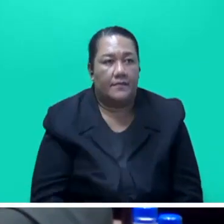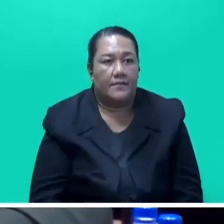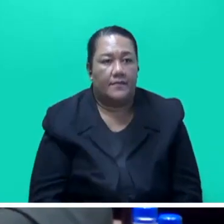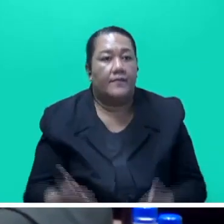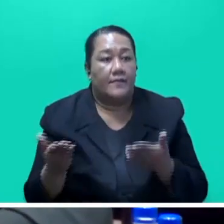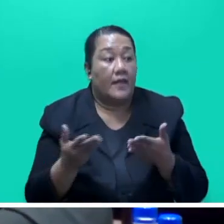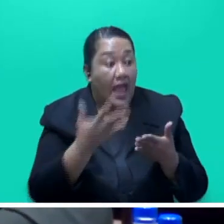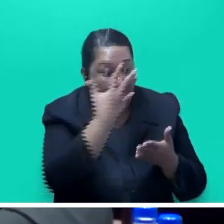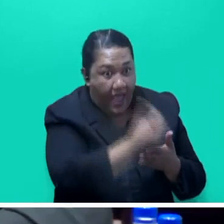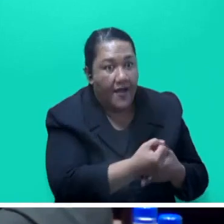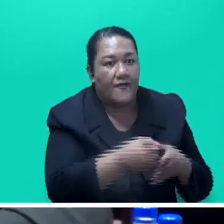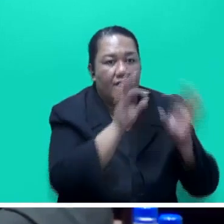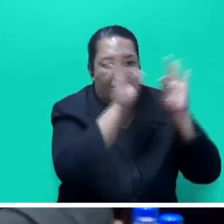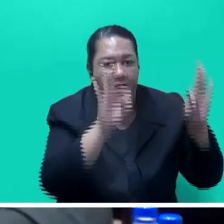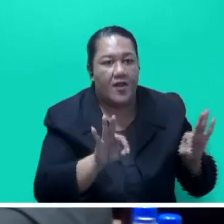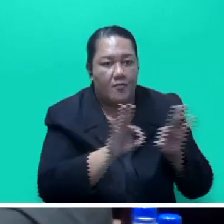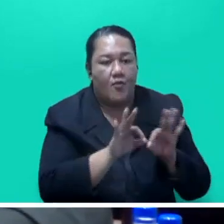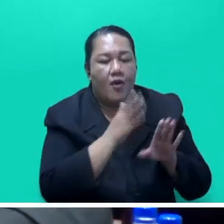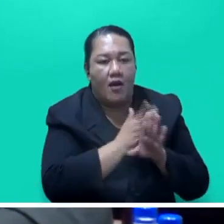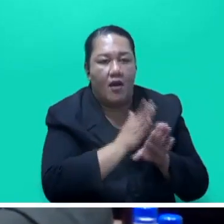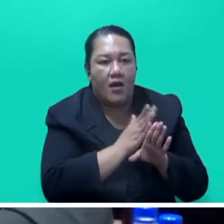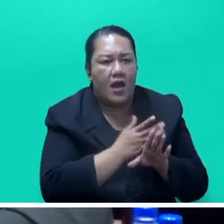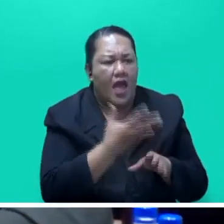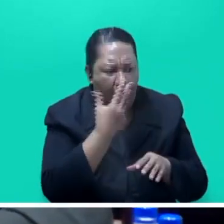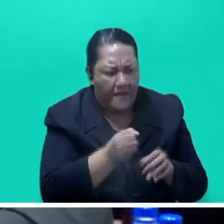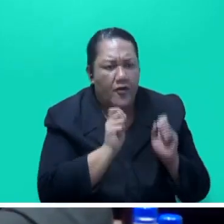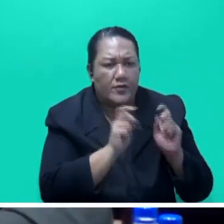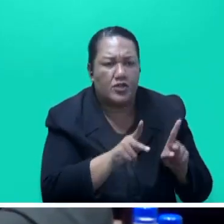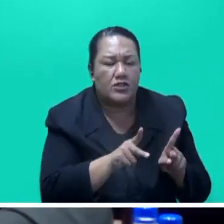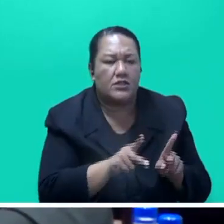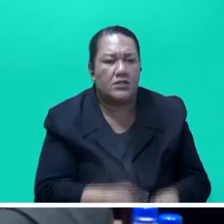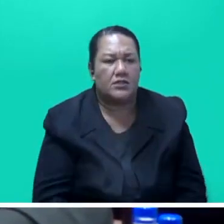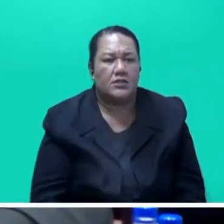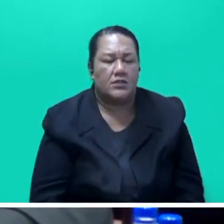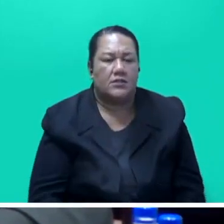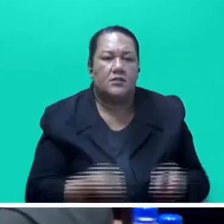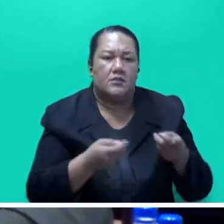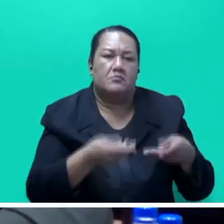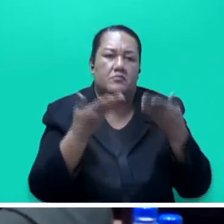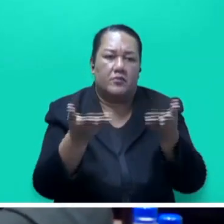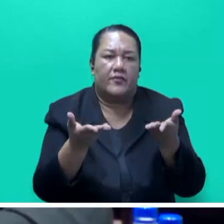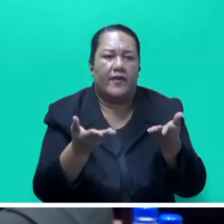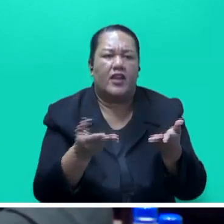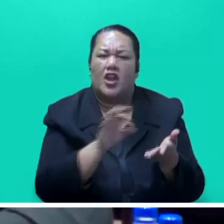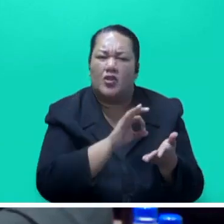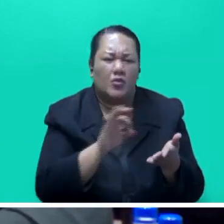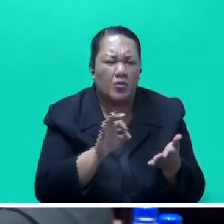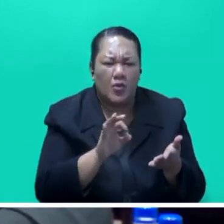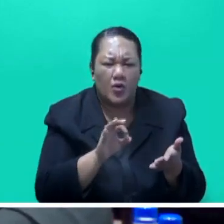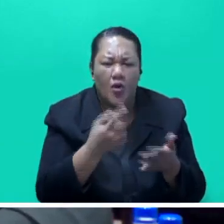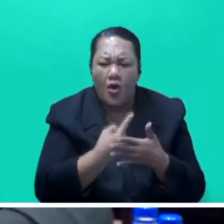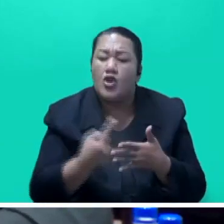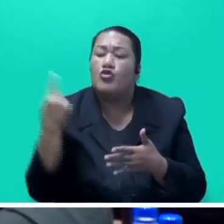framework. It provides an opportunity not only for those who manage